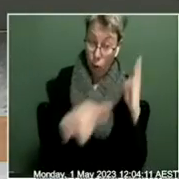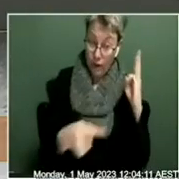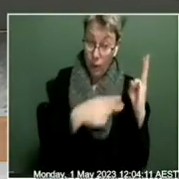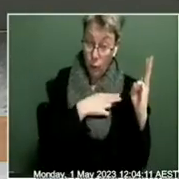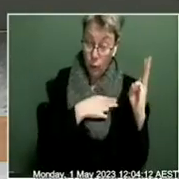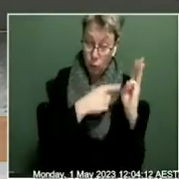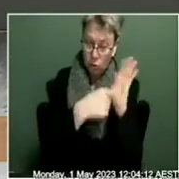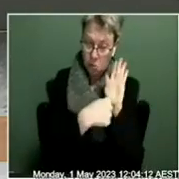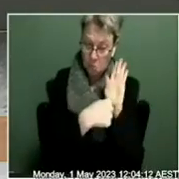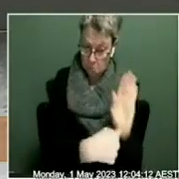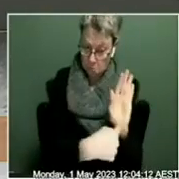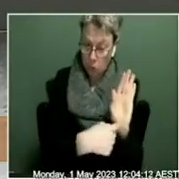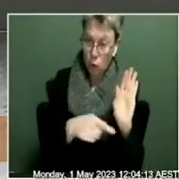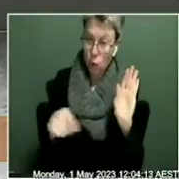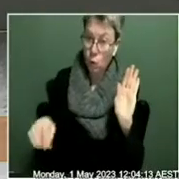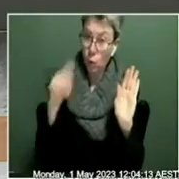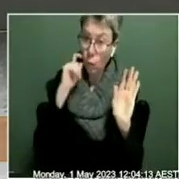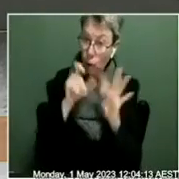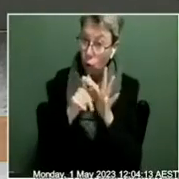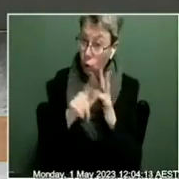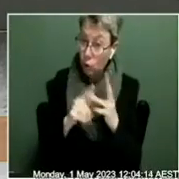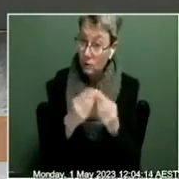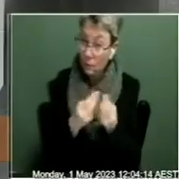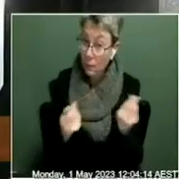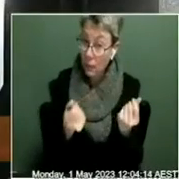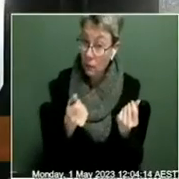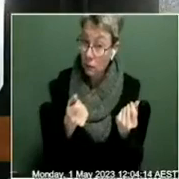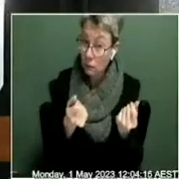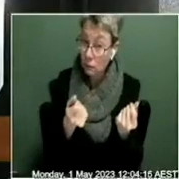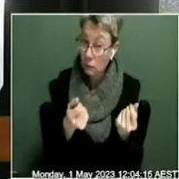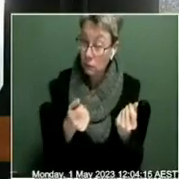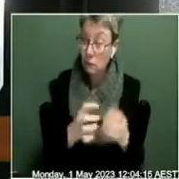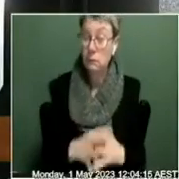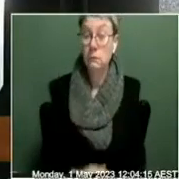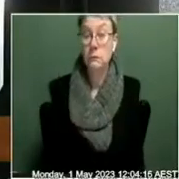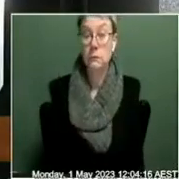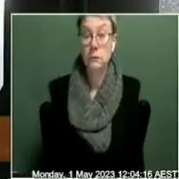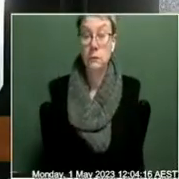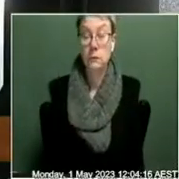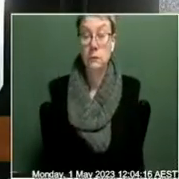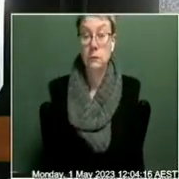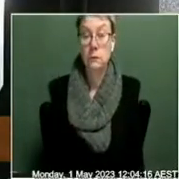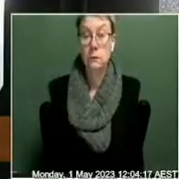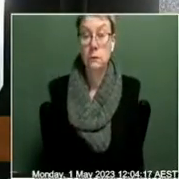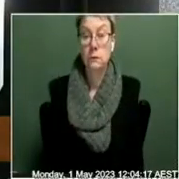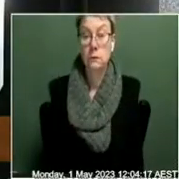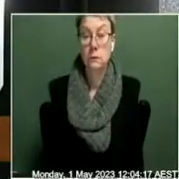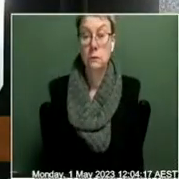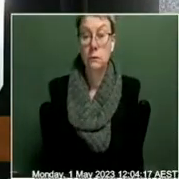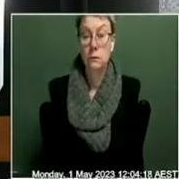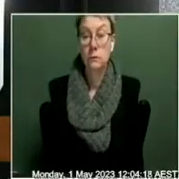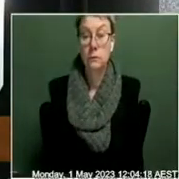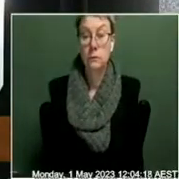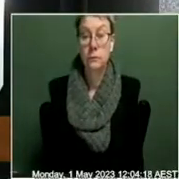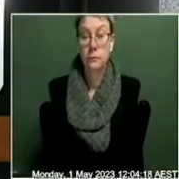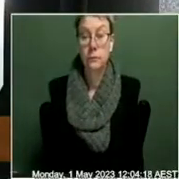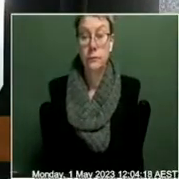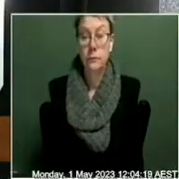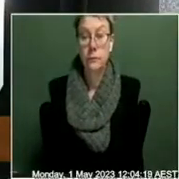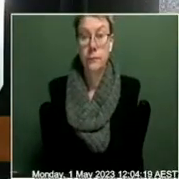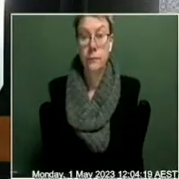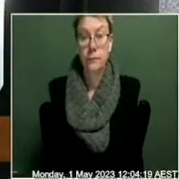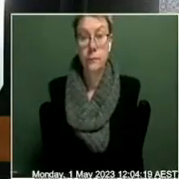I don't believe so. I don't think there's any infrastructure upgrades planned as part of these reforms, but the culture change is really